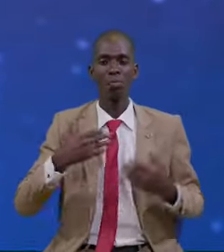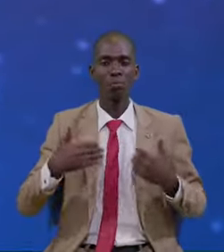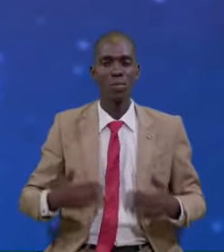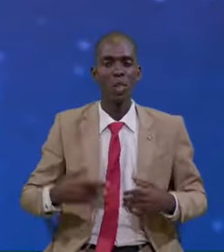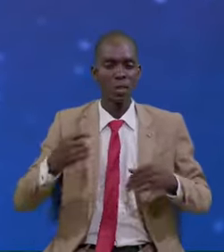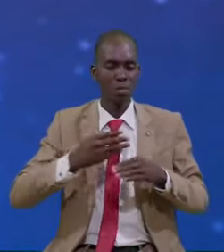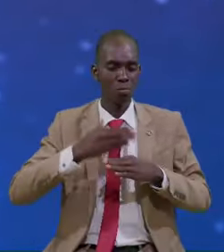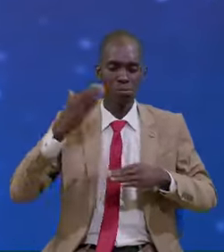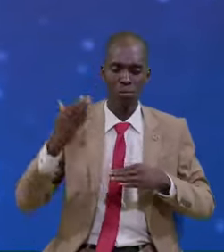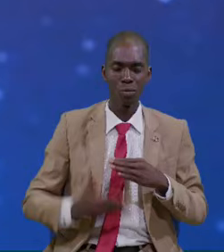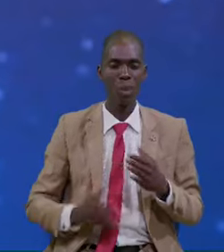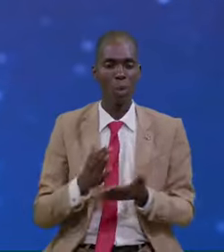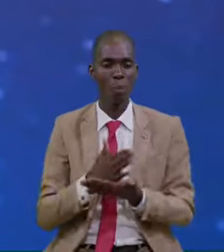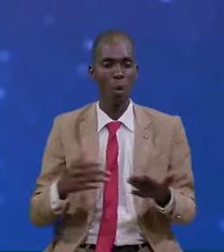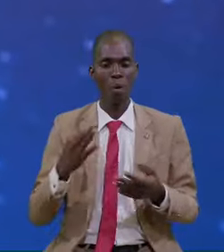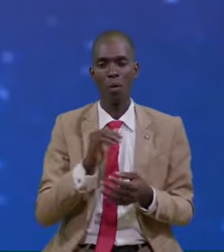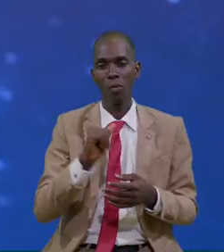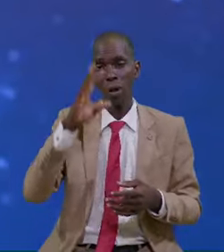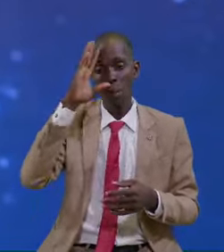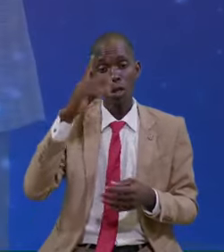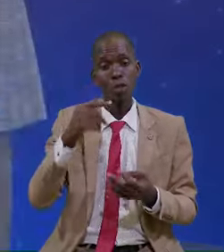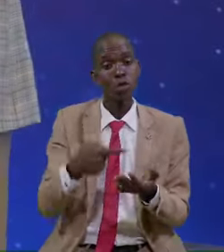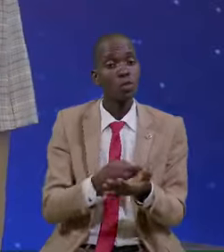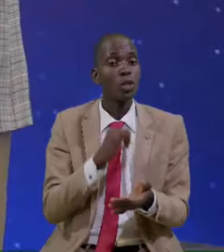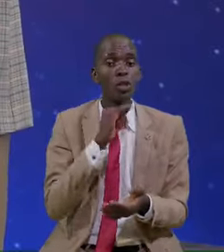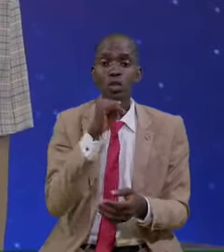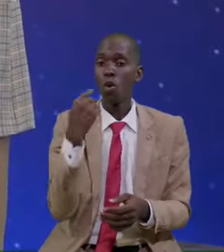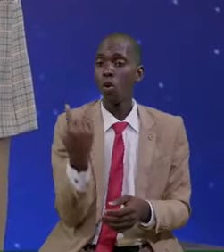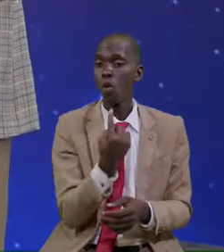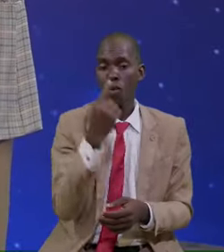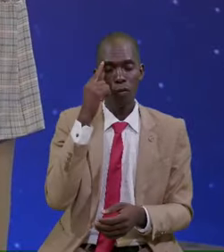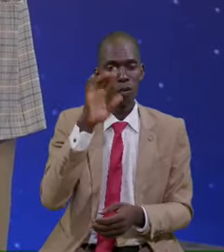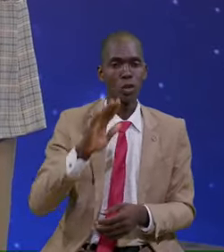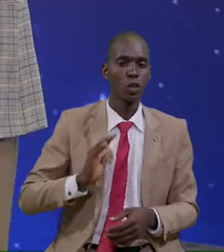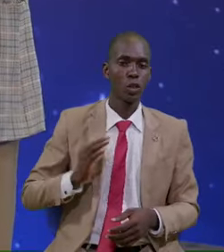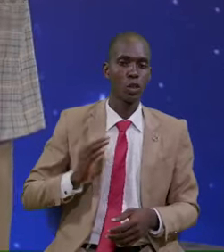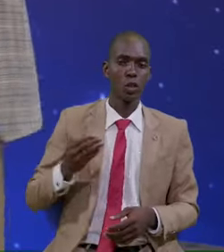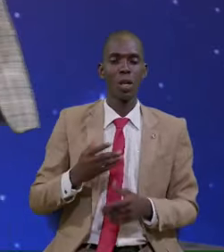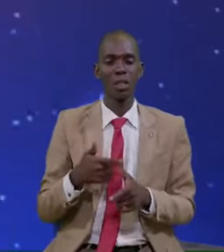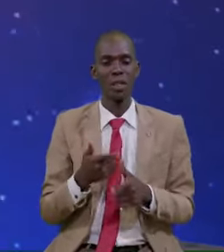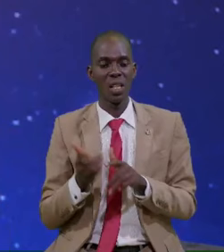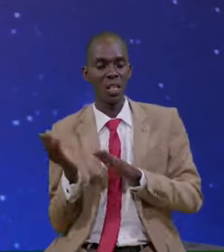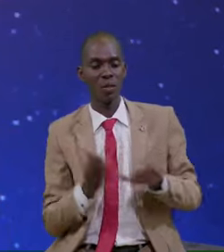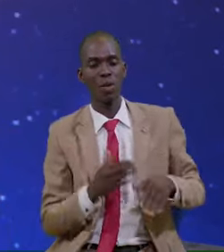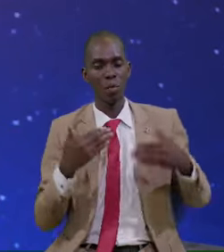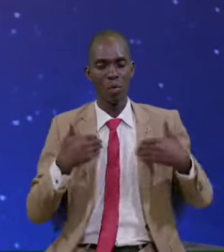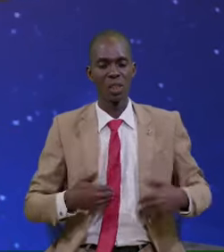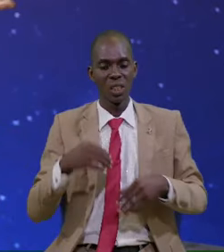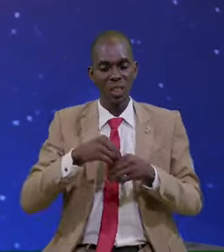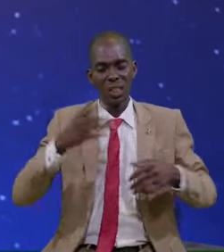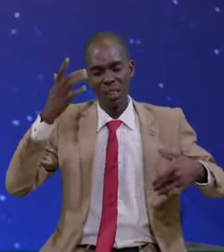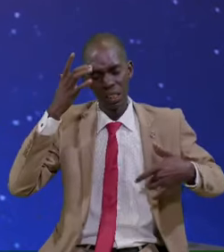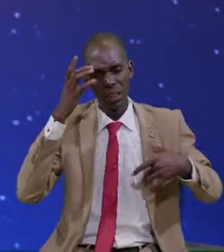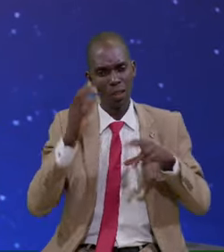the man. The gospel is not just for your soul and then it leaves your body in sickness. The gospel is